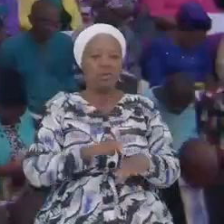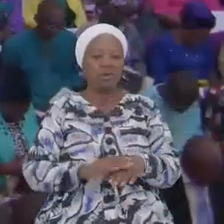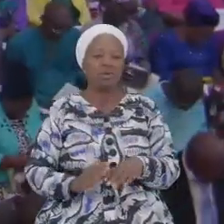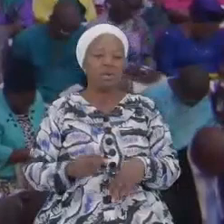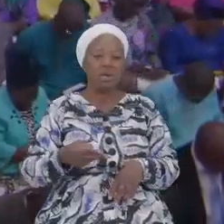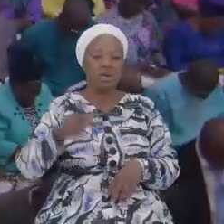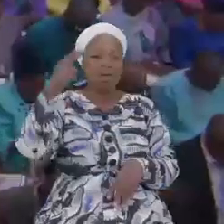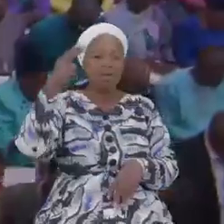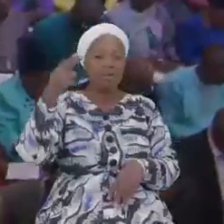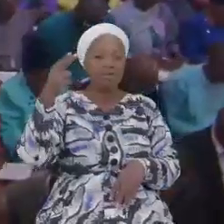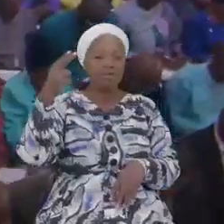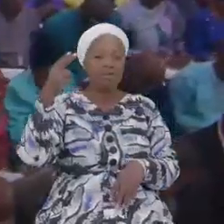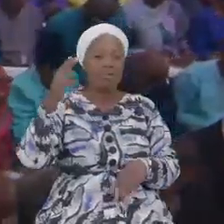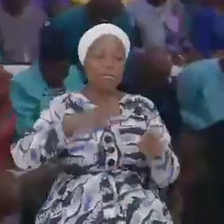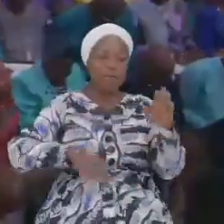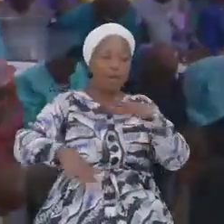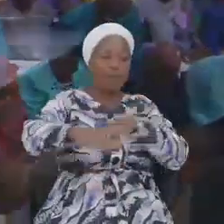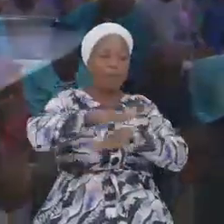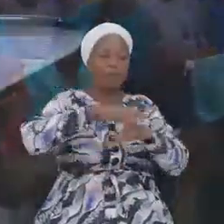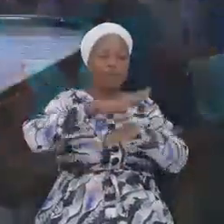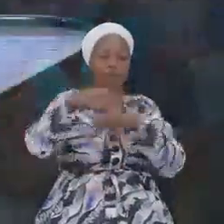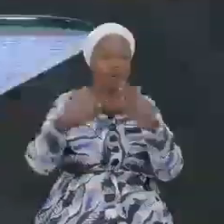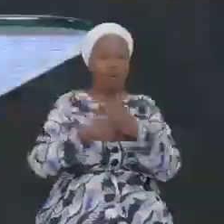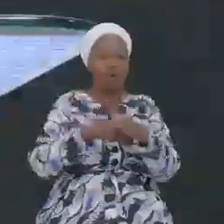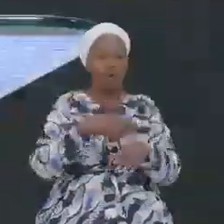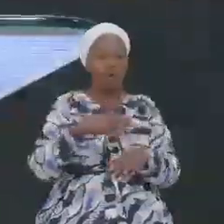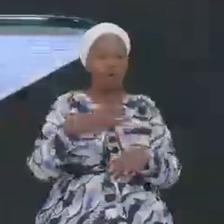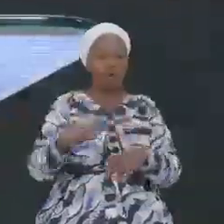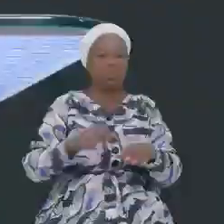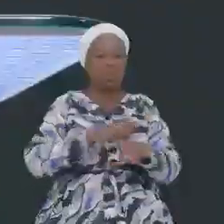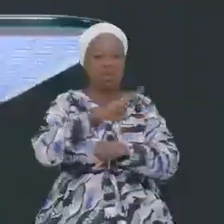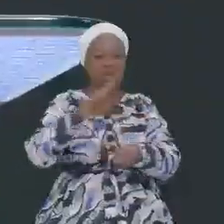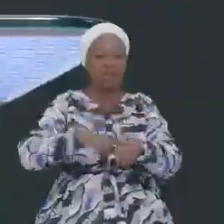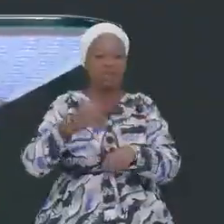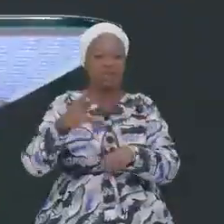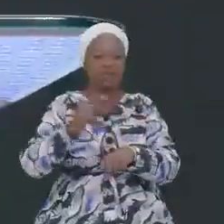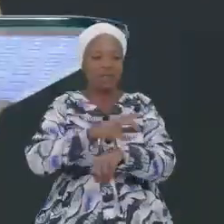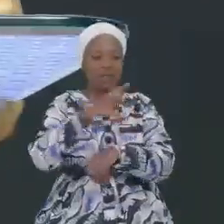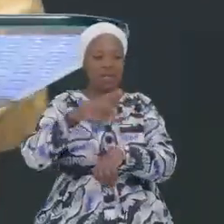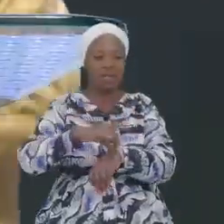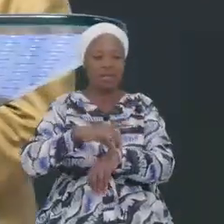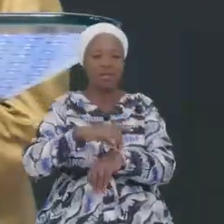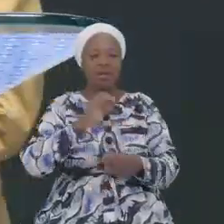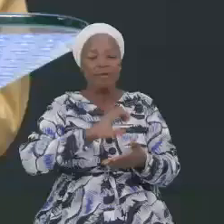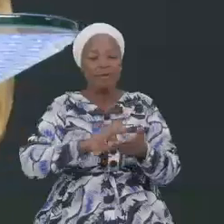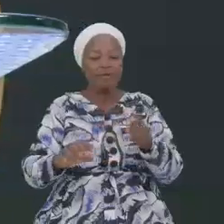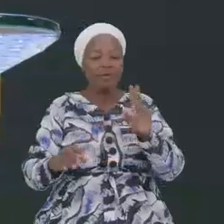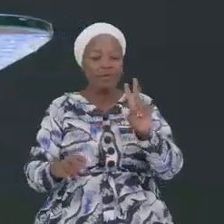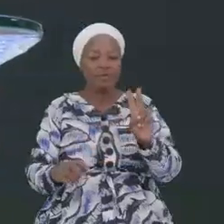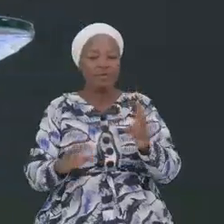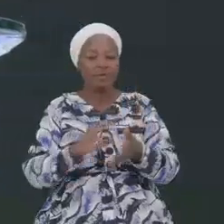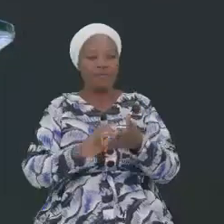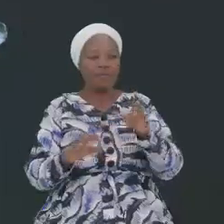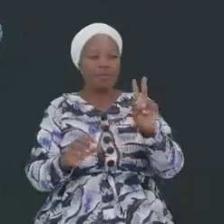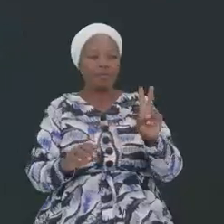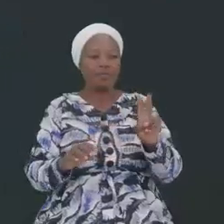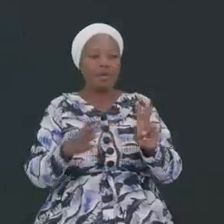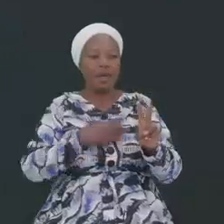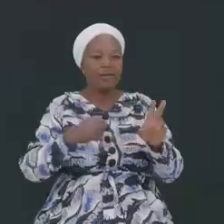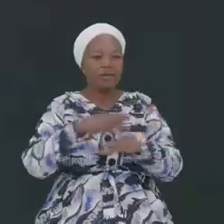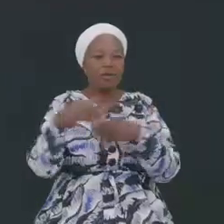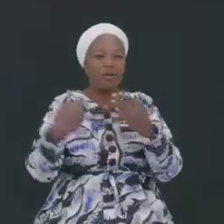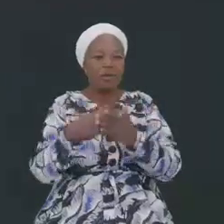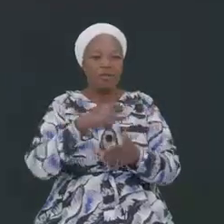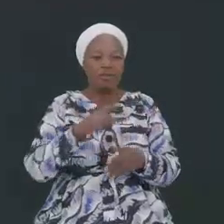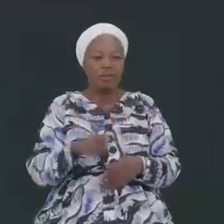high above all the nations of the earth. And then in verse 2, it tells us, and all